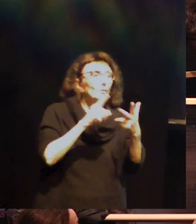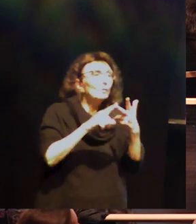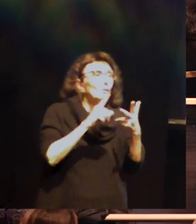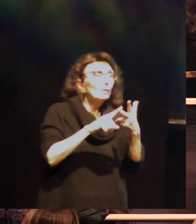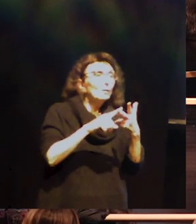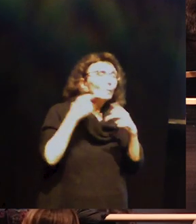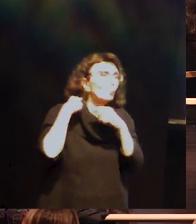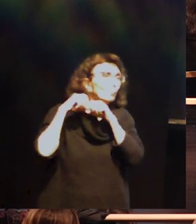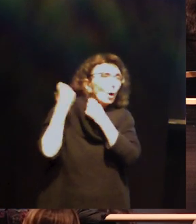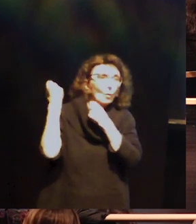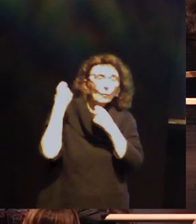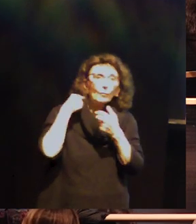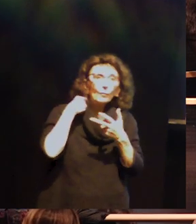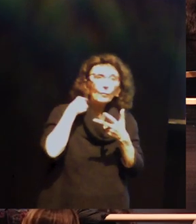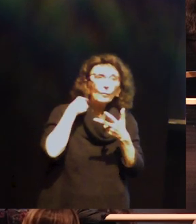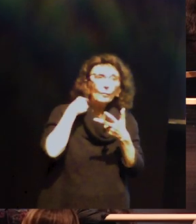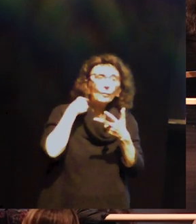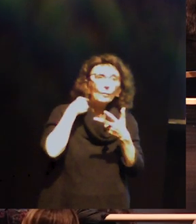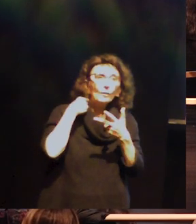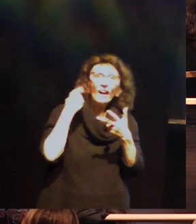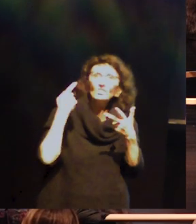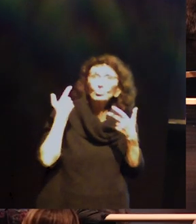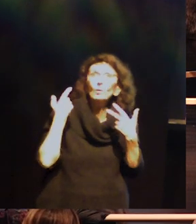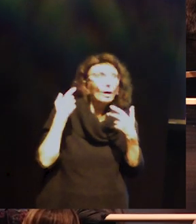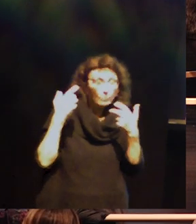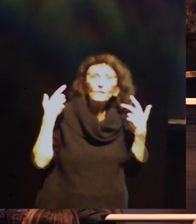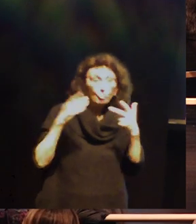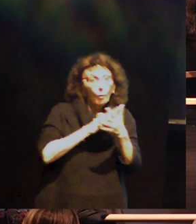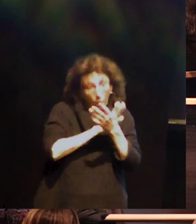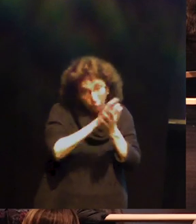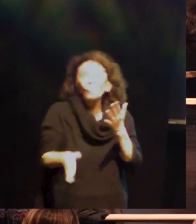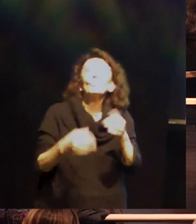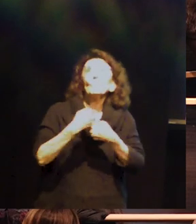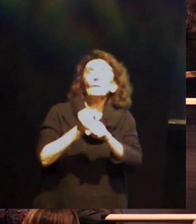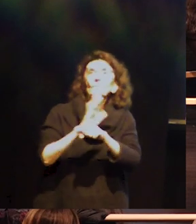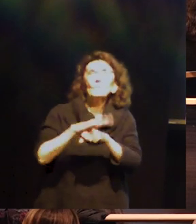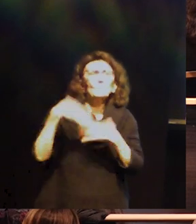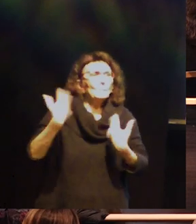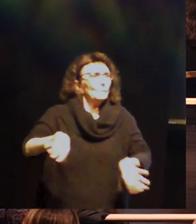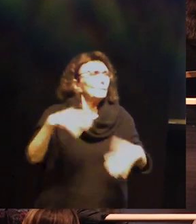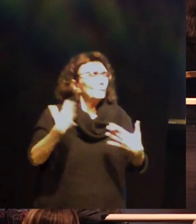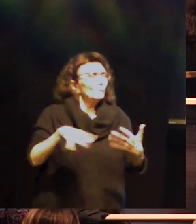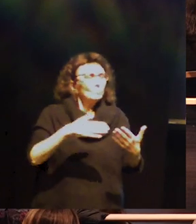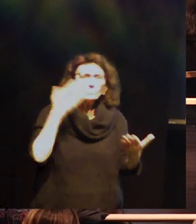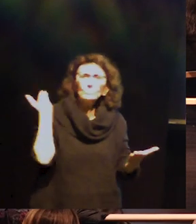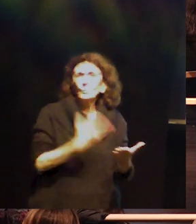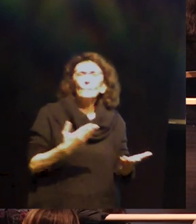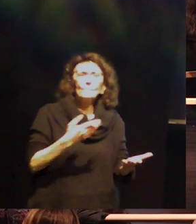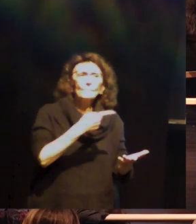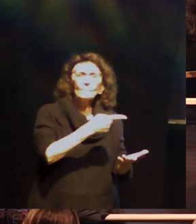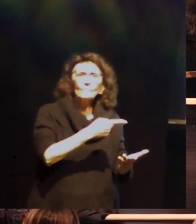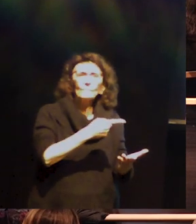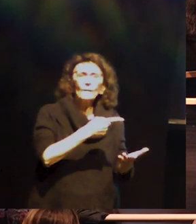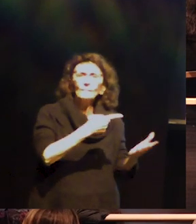he broke his neck, and the film still got made. And that, to me, shows the testament of the creative folks